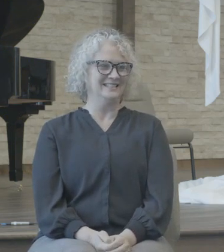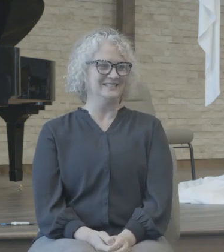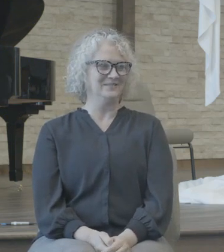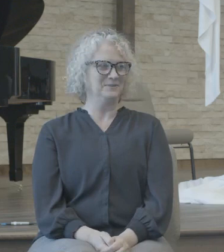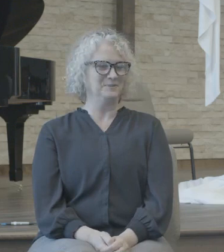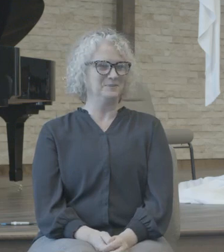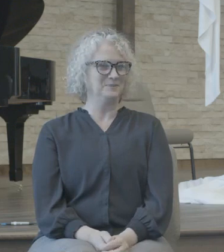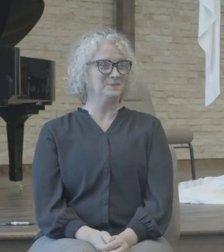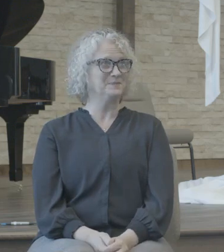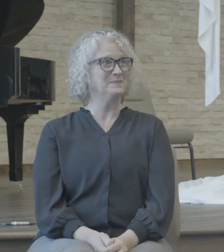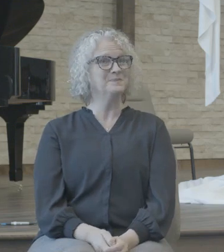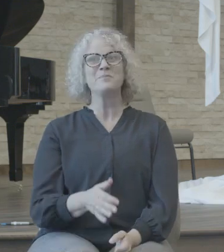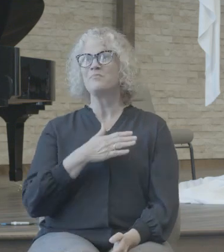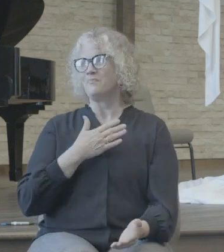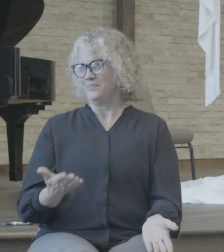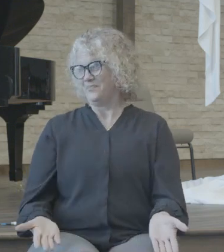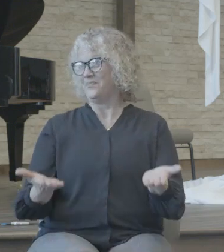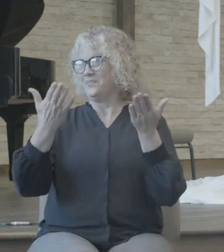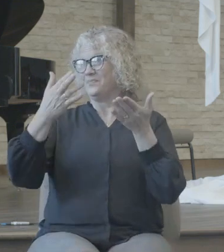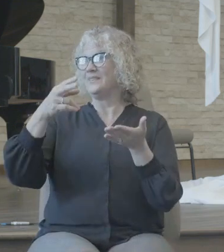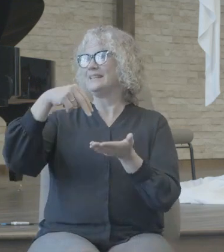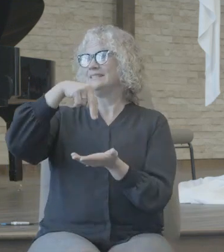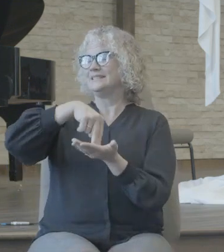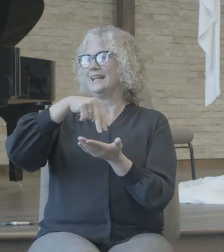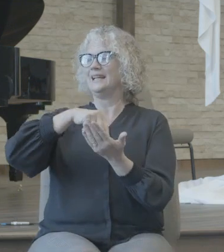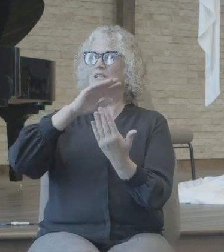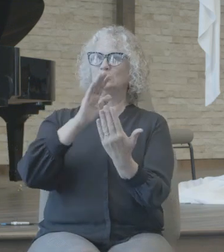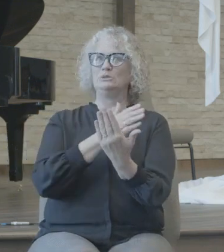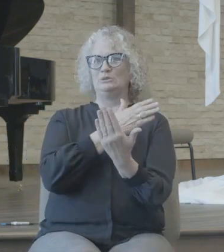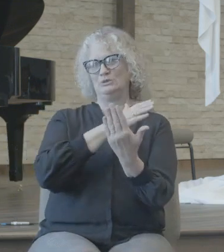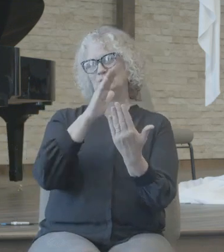I ask that you please stand and join us on the first song.